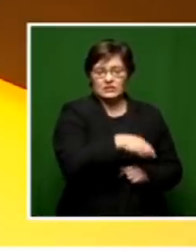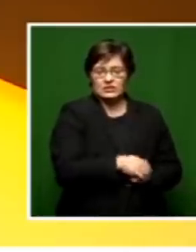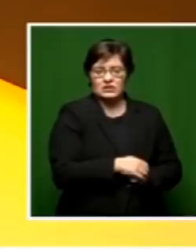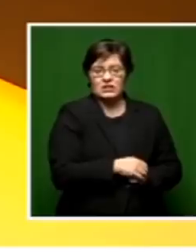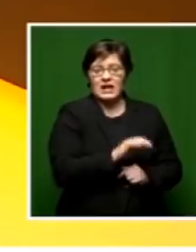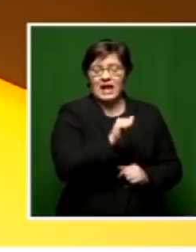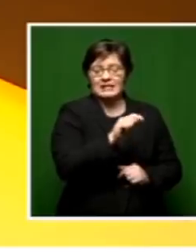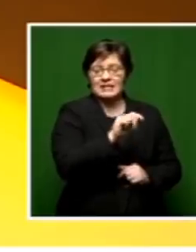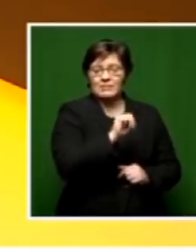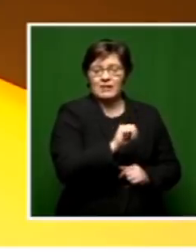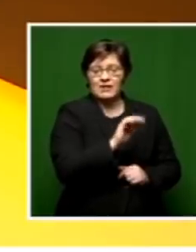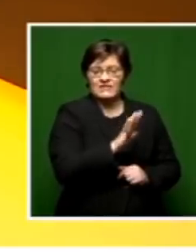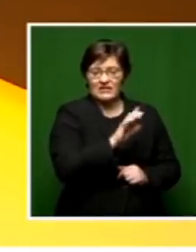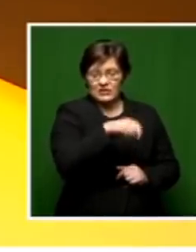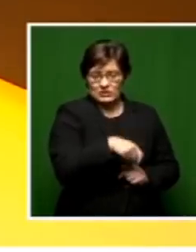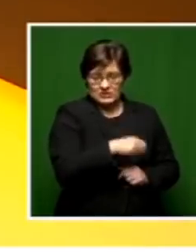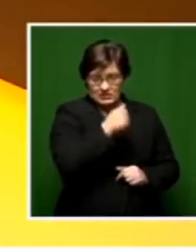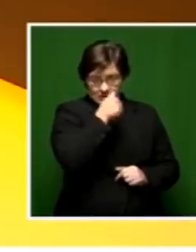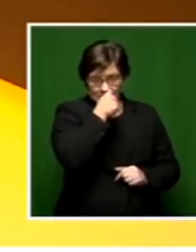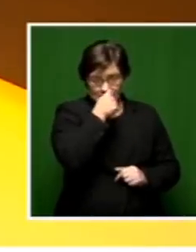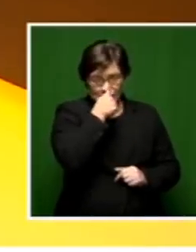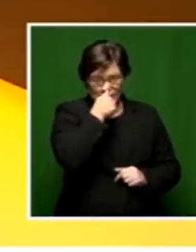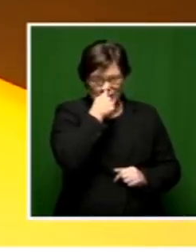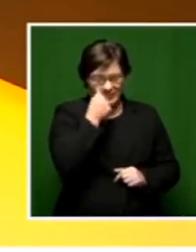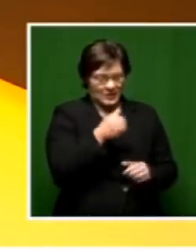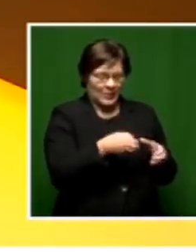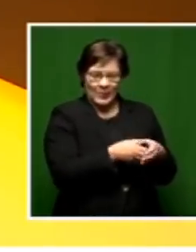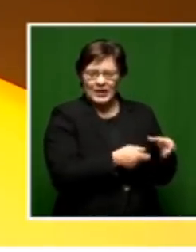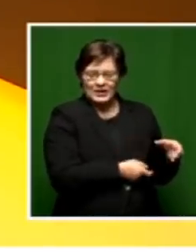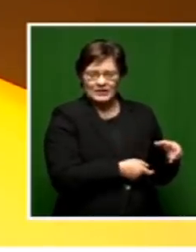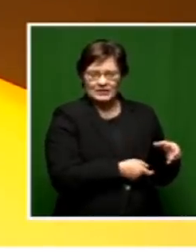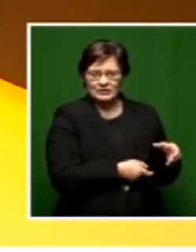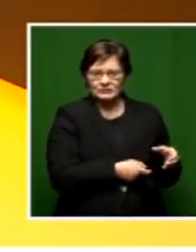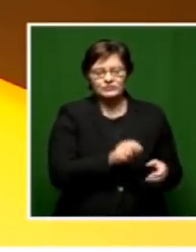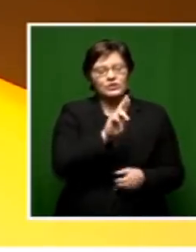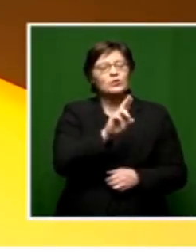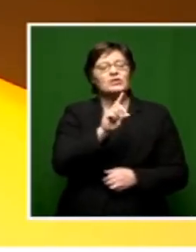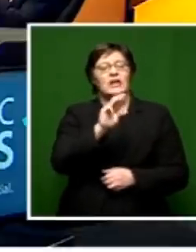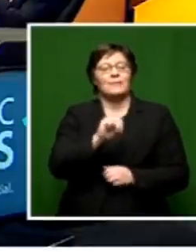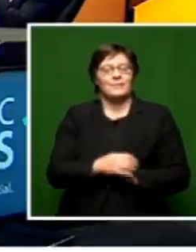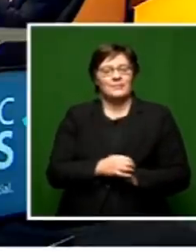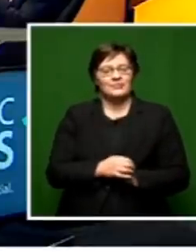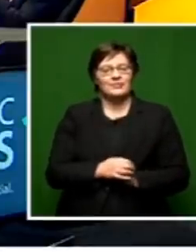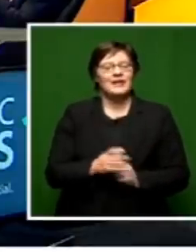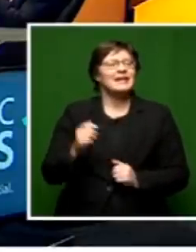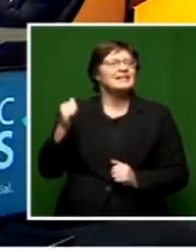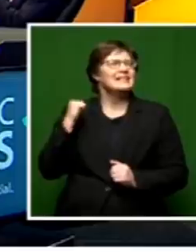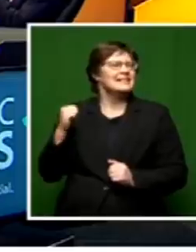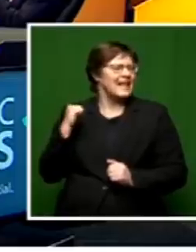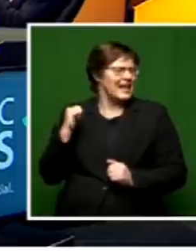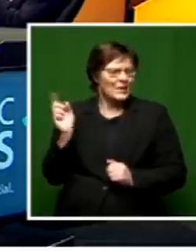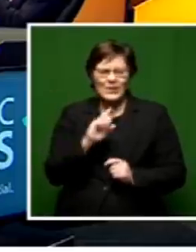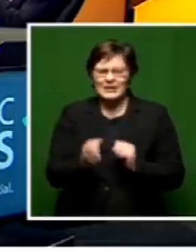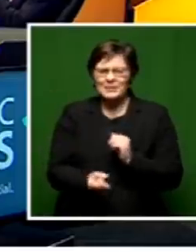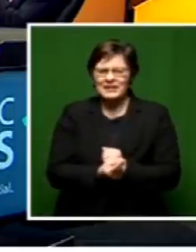speaking now, quite small. Let's talk to the UDM, because what was it yesterday, Sakina, that Aubrey